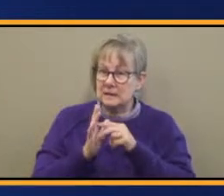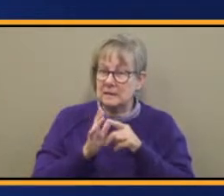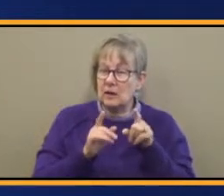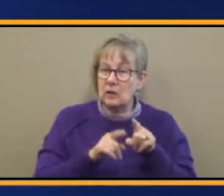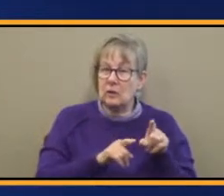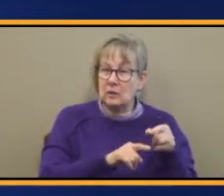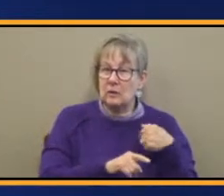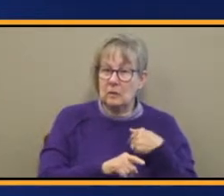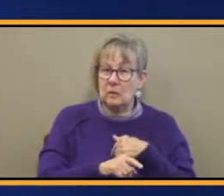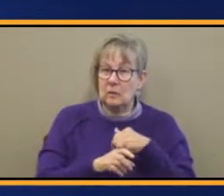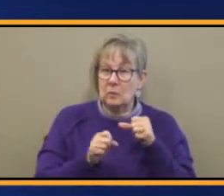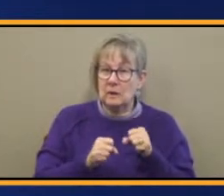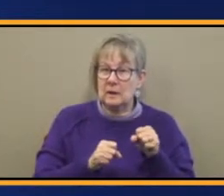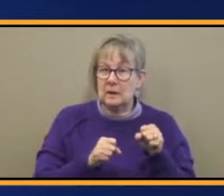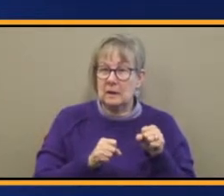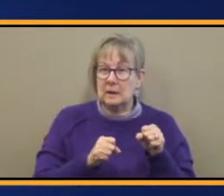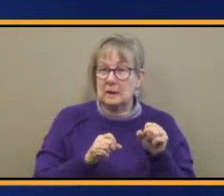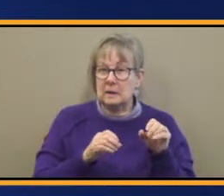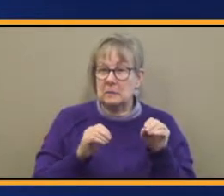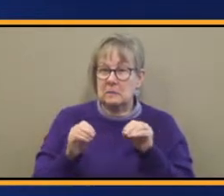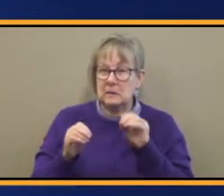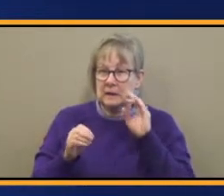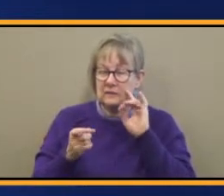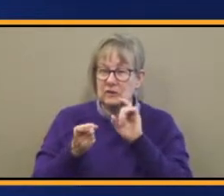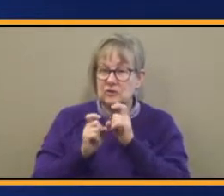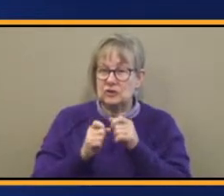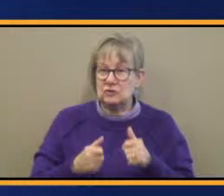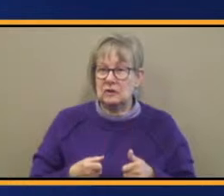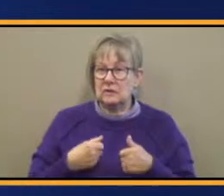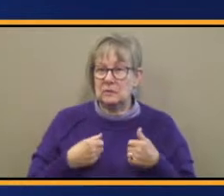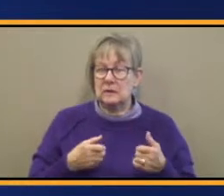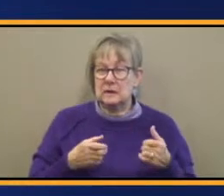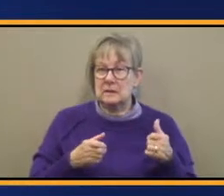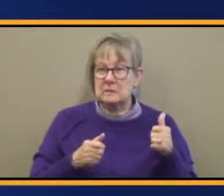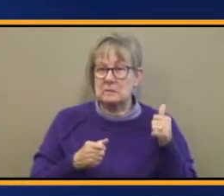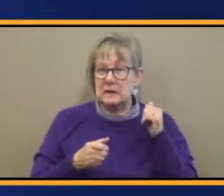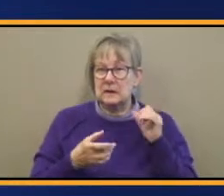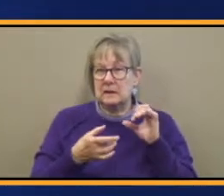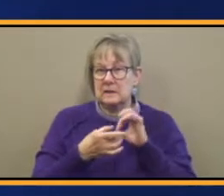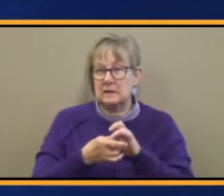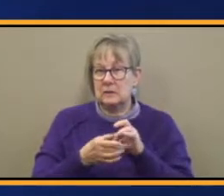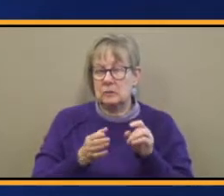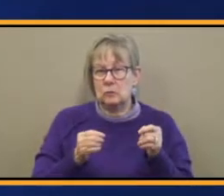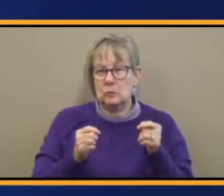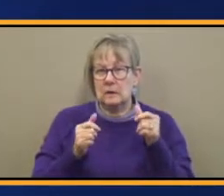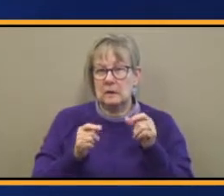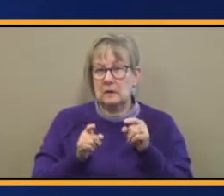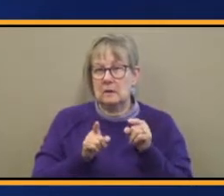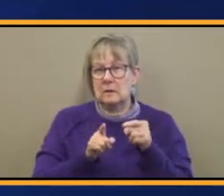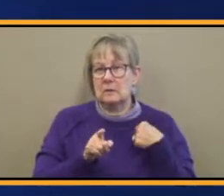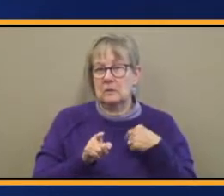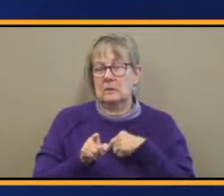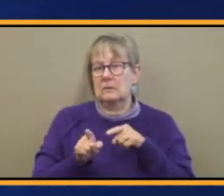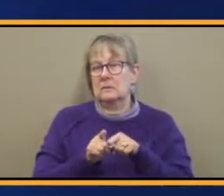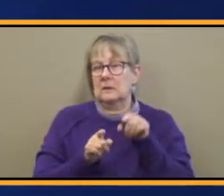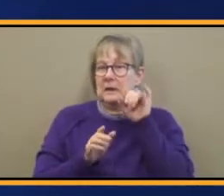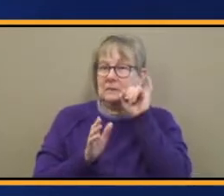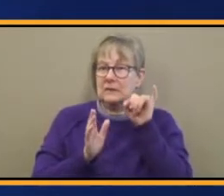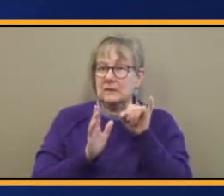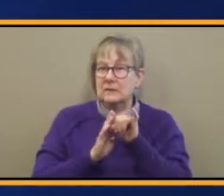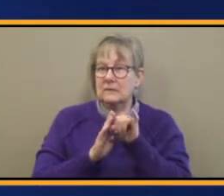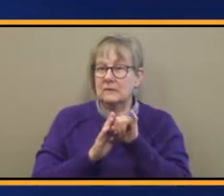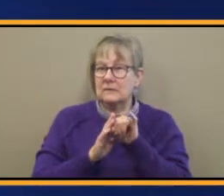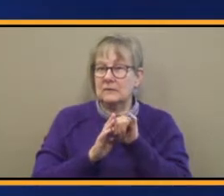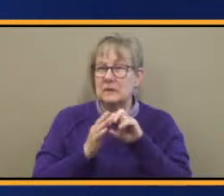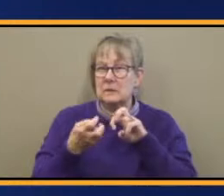We can, if you move, if you change address, we can get you back on that much more quickly. We've also been identifying instances of